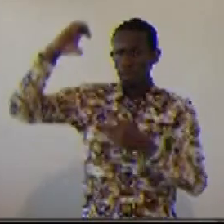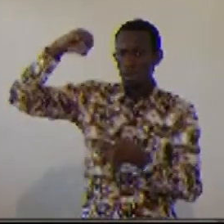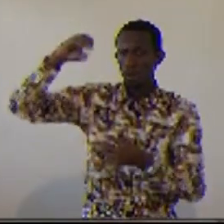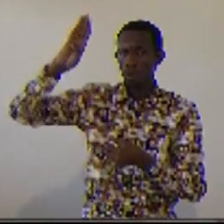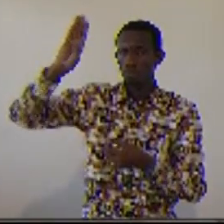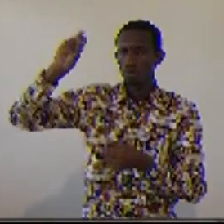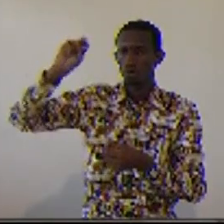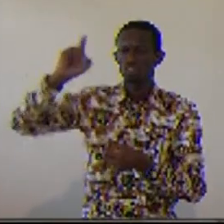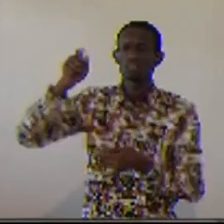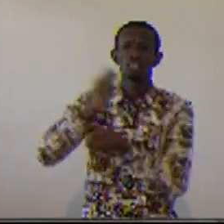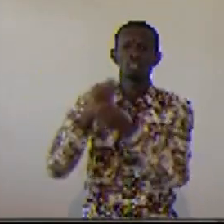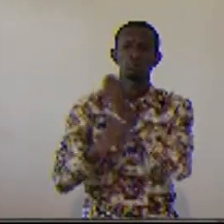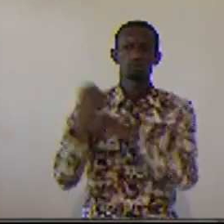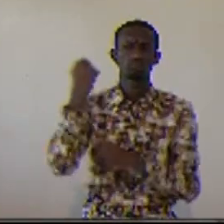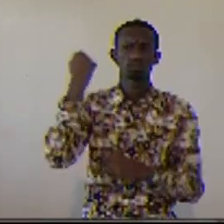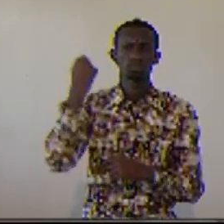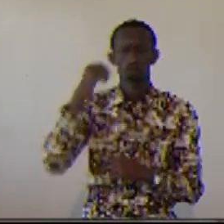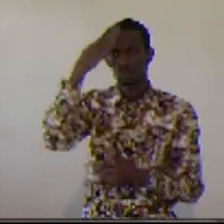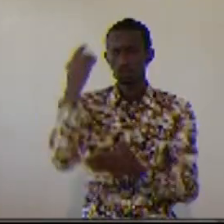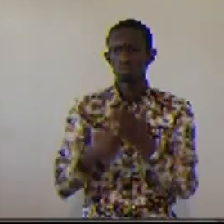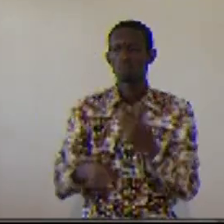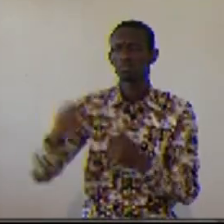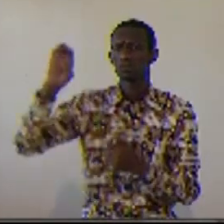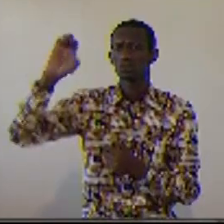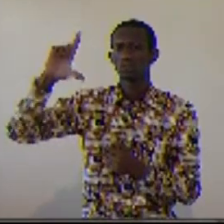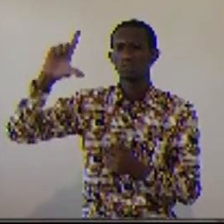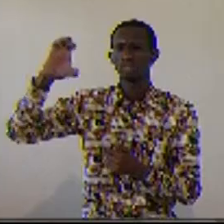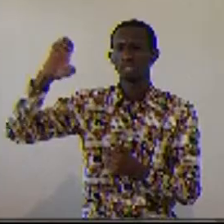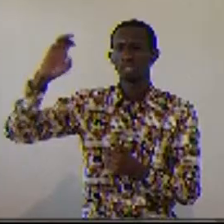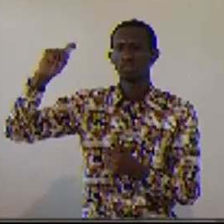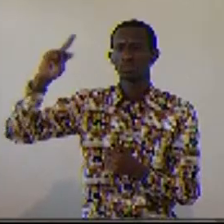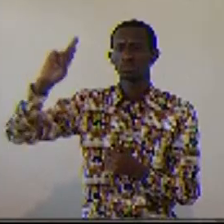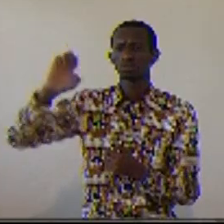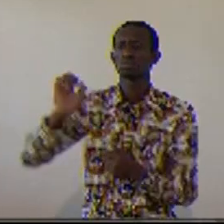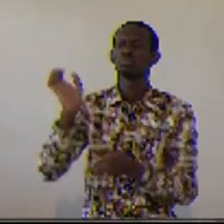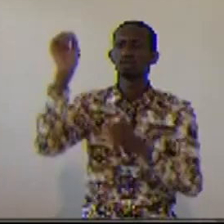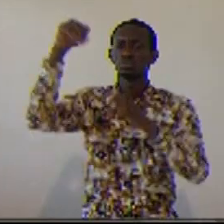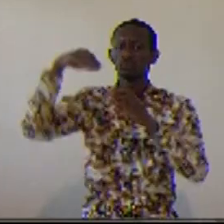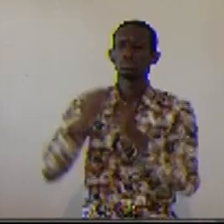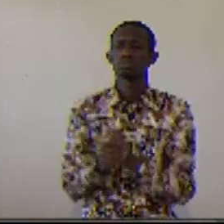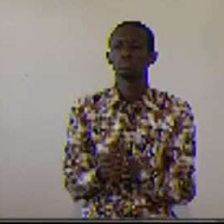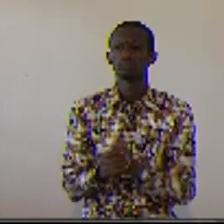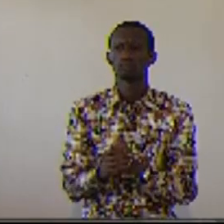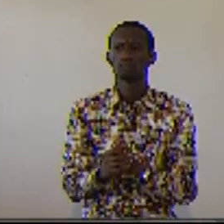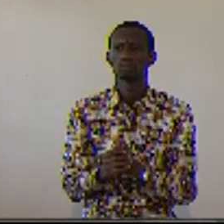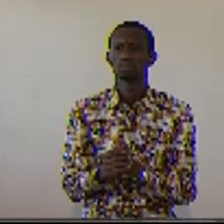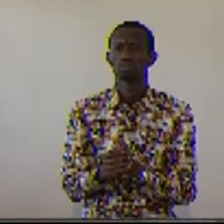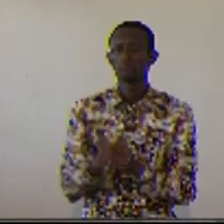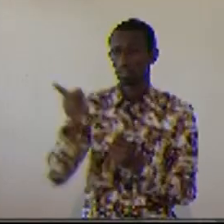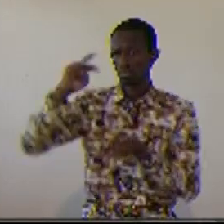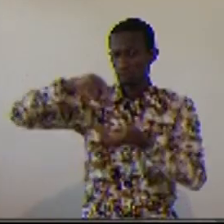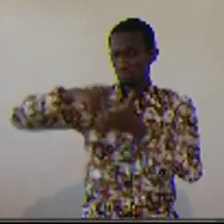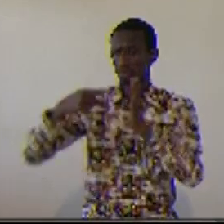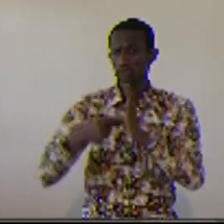very strong because electrons are entering within the ring. They are entering. And therefore, that